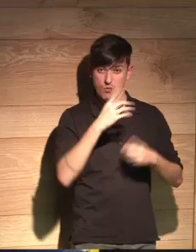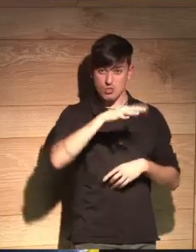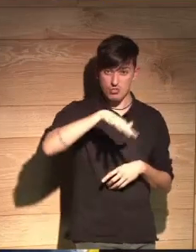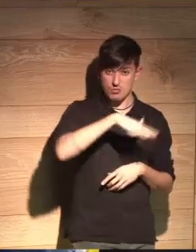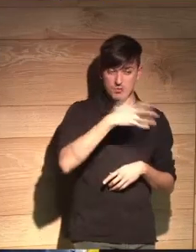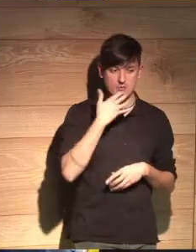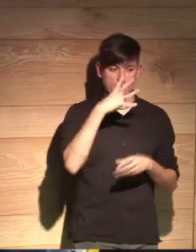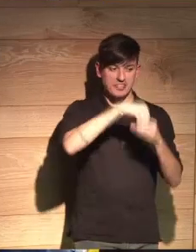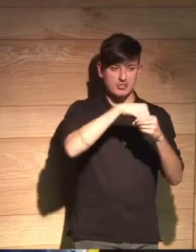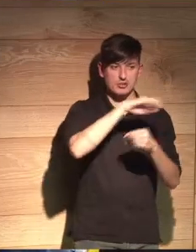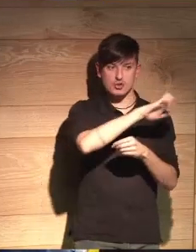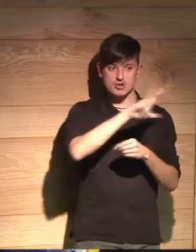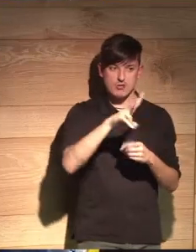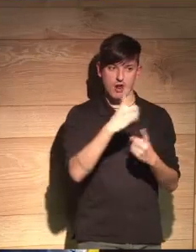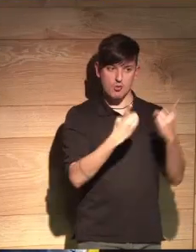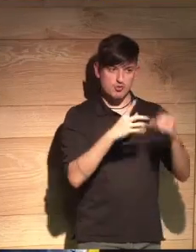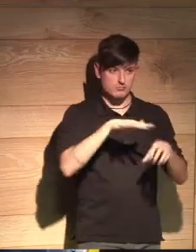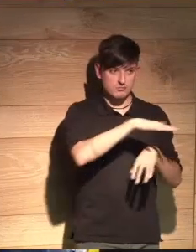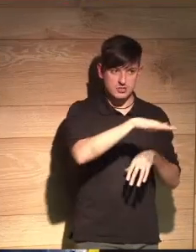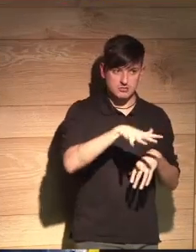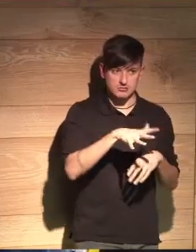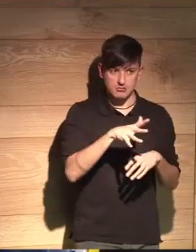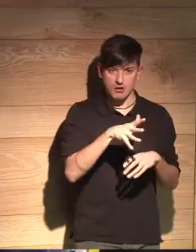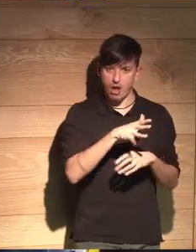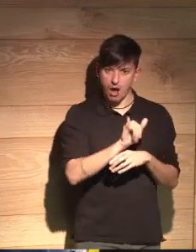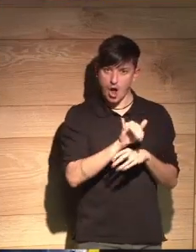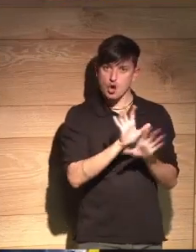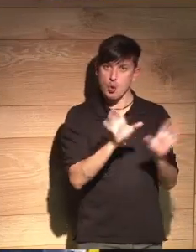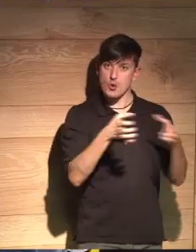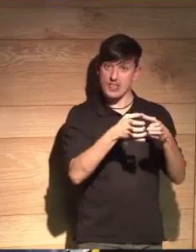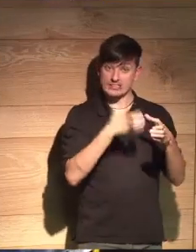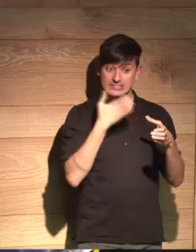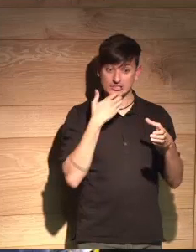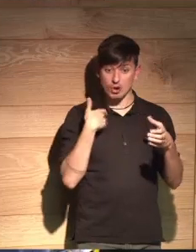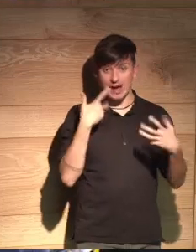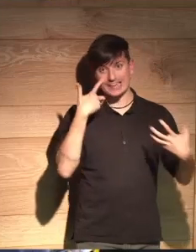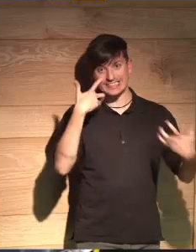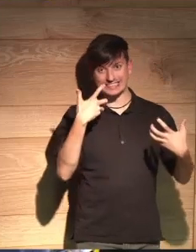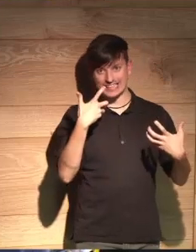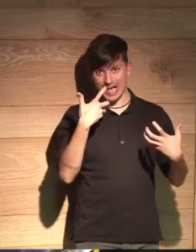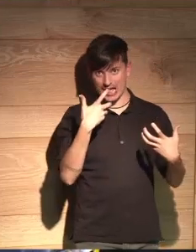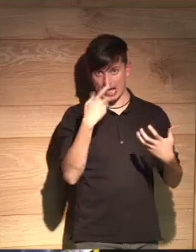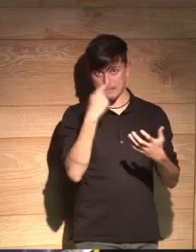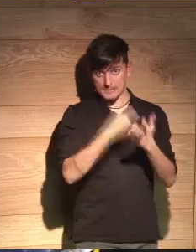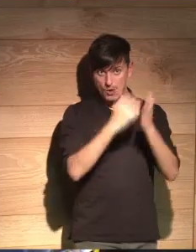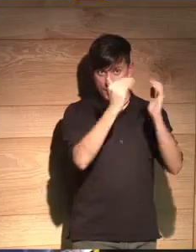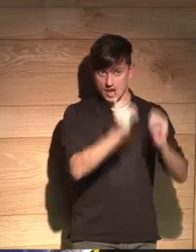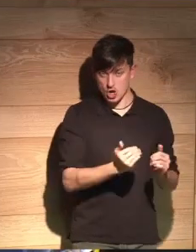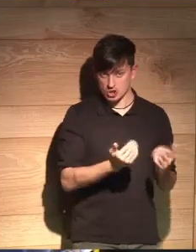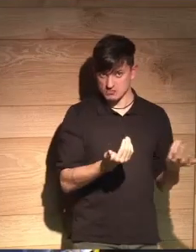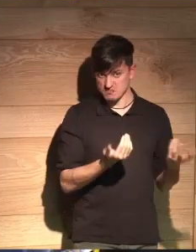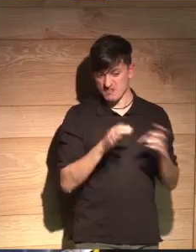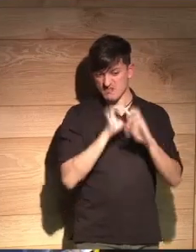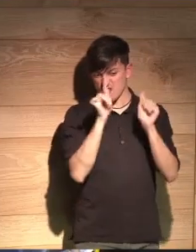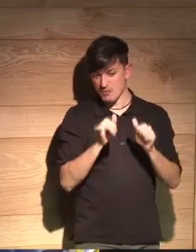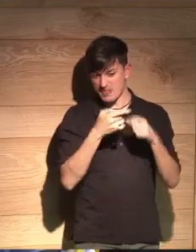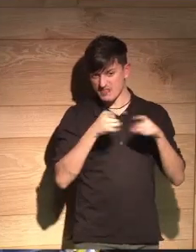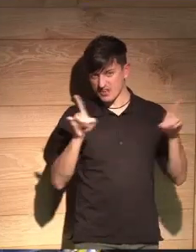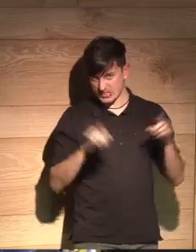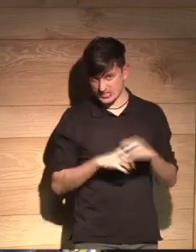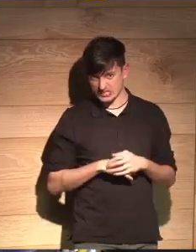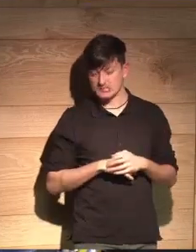also, for example, there are places in the US where there's a community, there are communities, and if you're an artist, you have to pay less. I mean, they